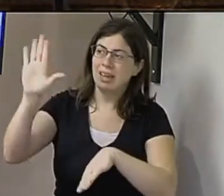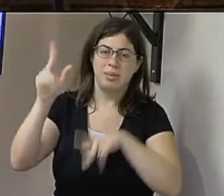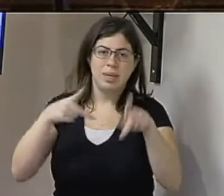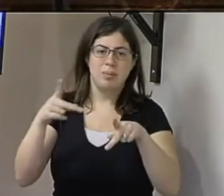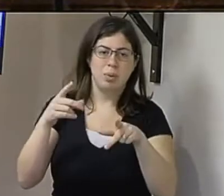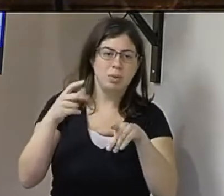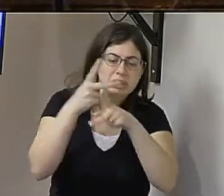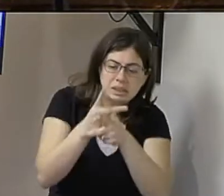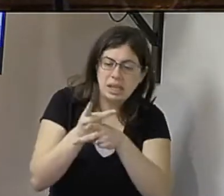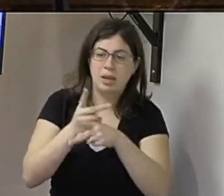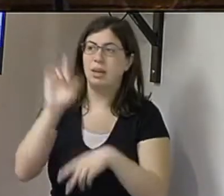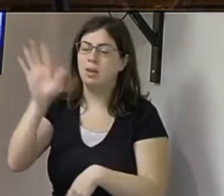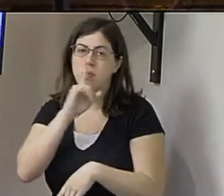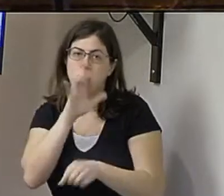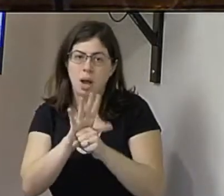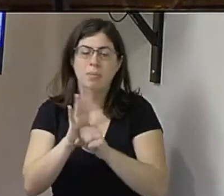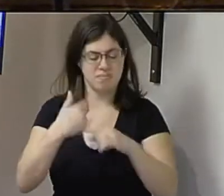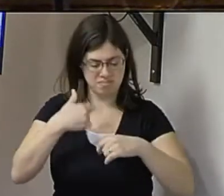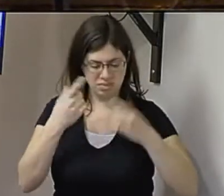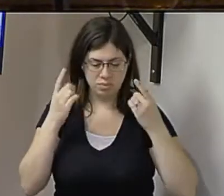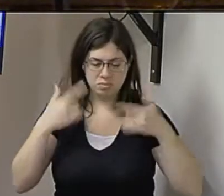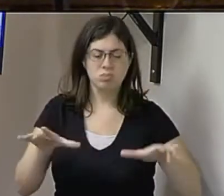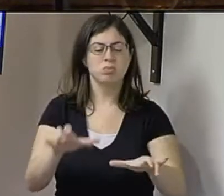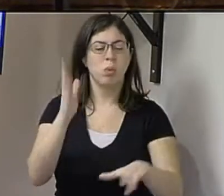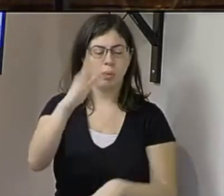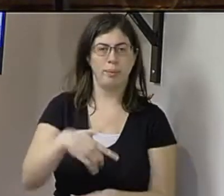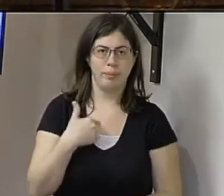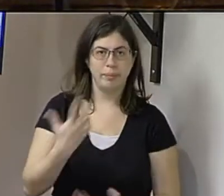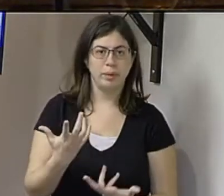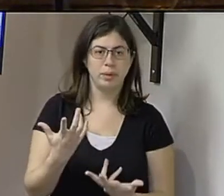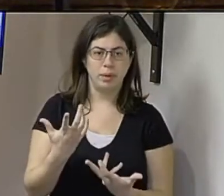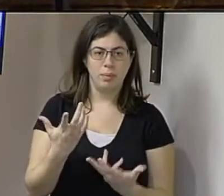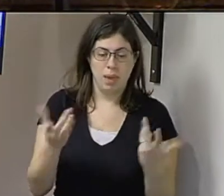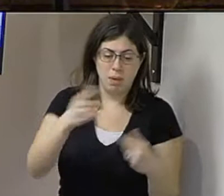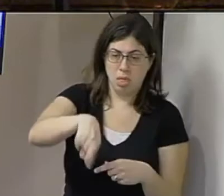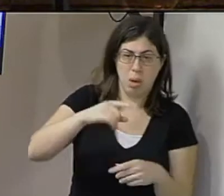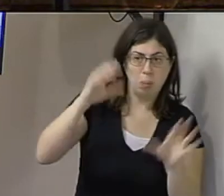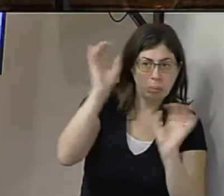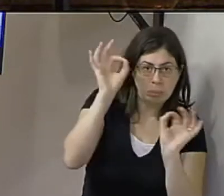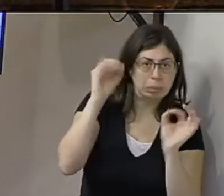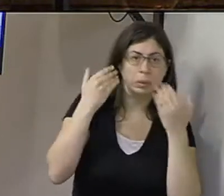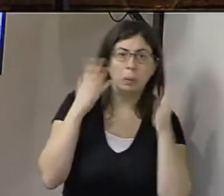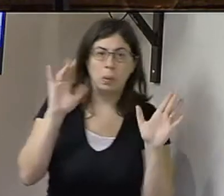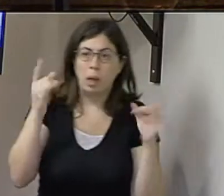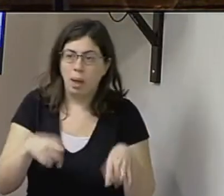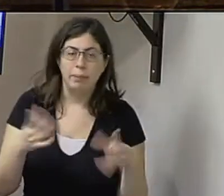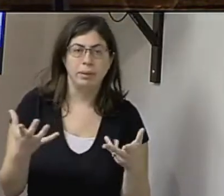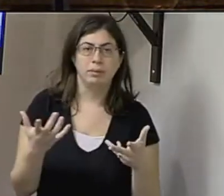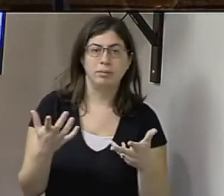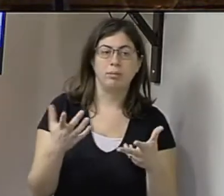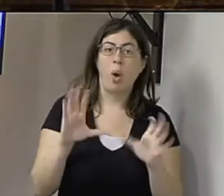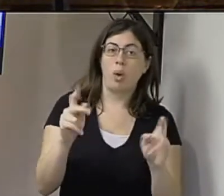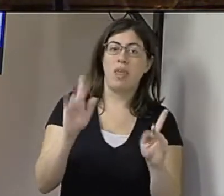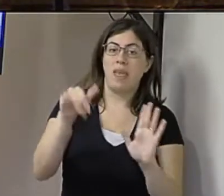take care of his promise to fulfill his covenant to them, even in ways that maybe they might not have noticed or known at the time. So, all right,